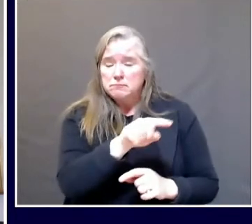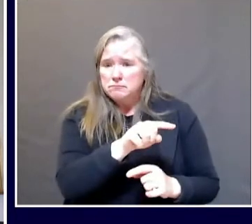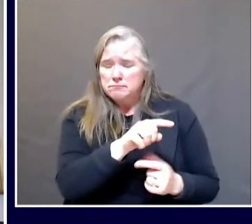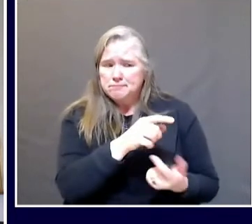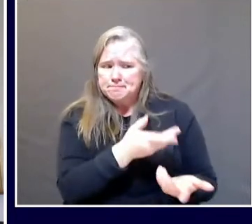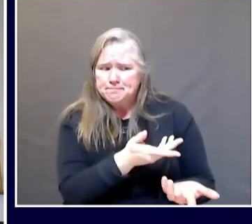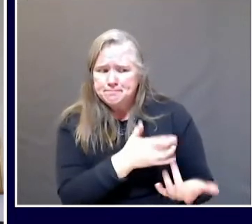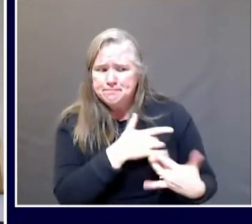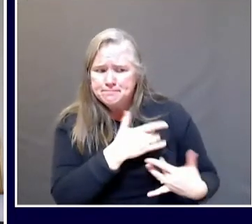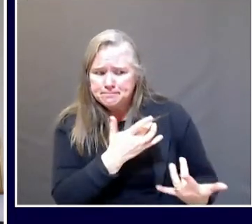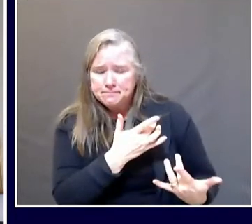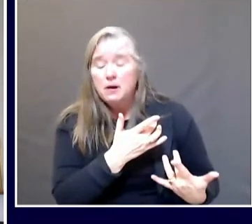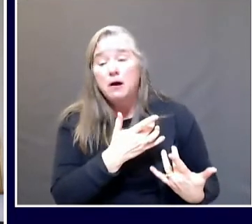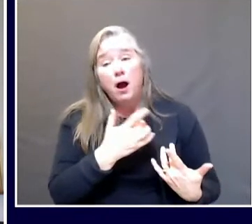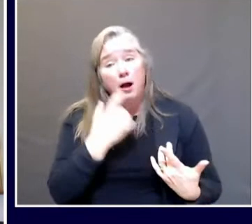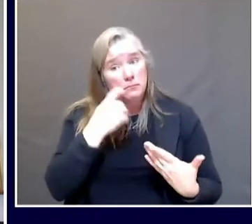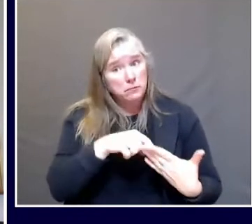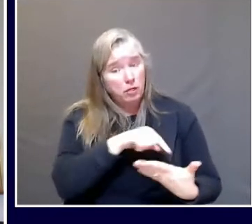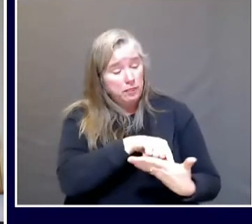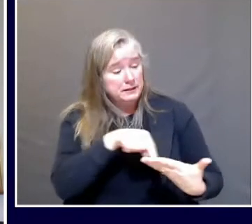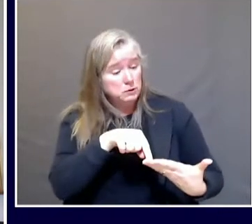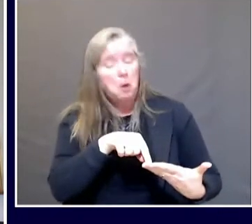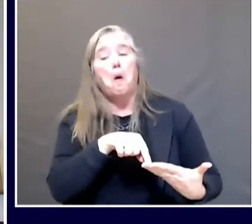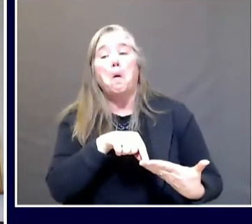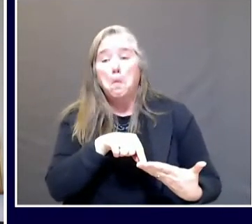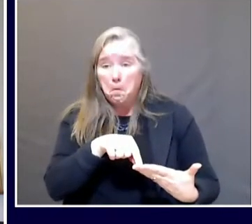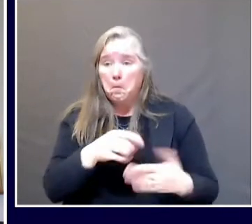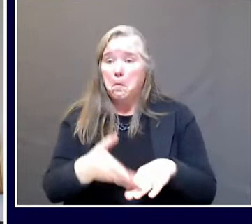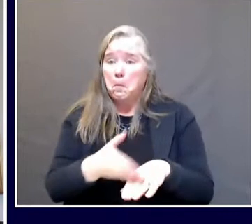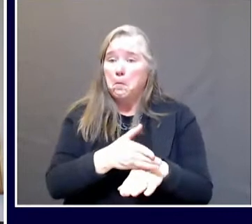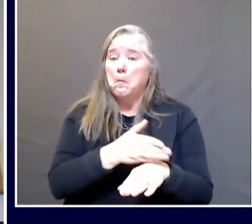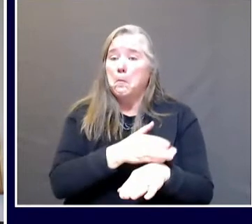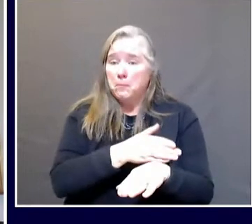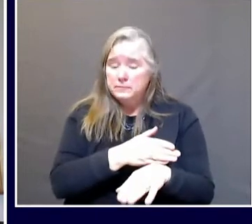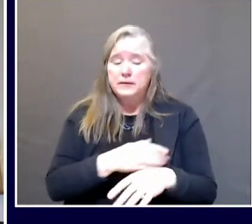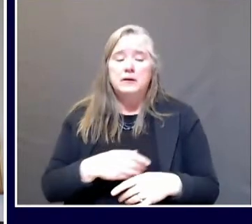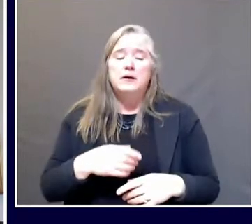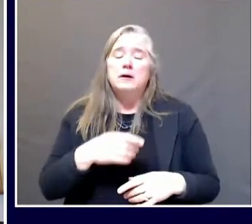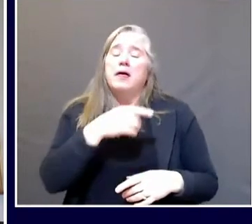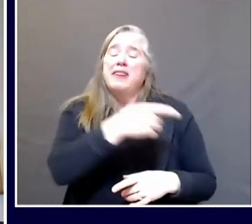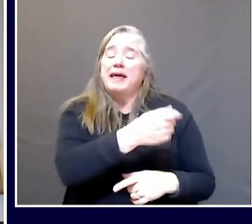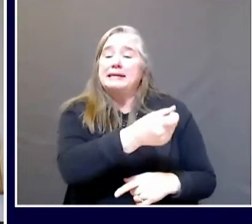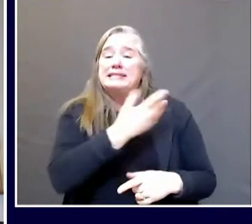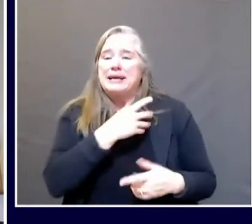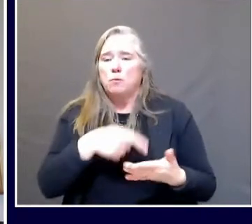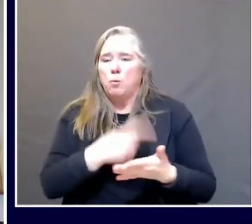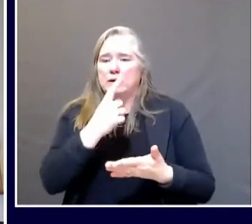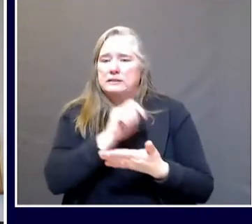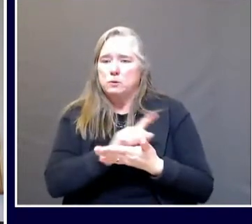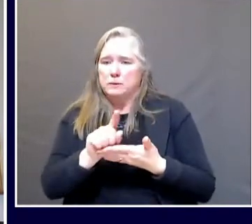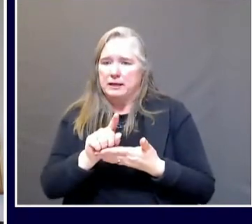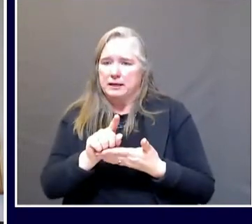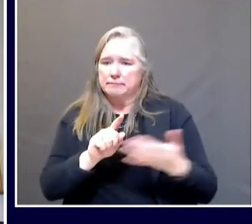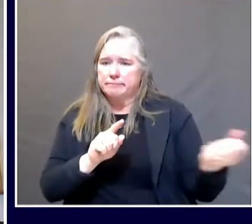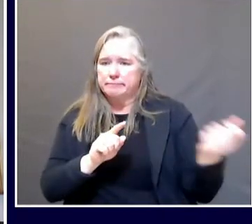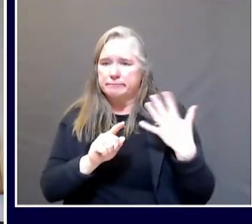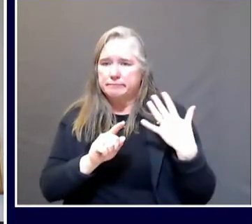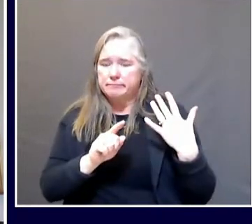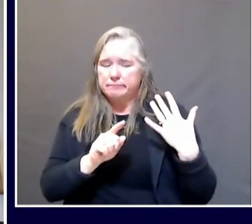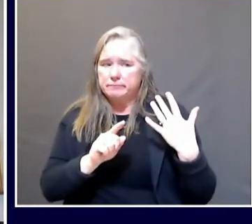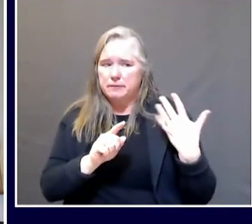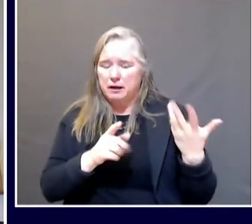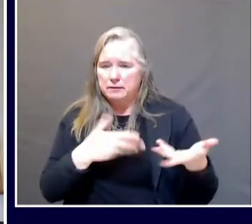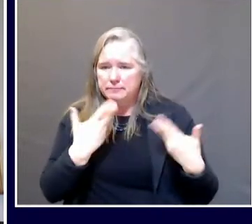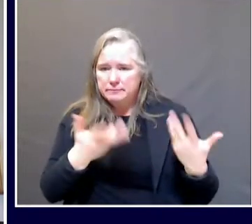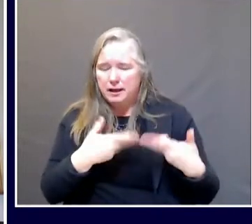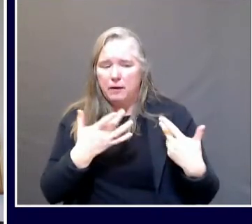past week. We are getting data reports from them once a week. I'd like those reports more quickly. We'd